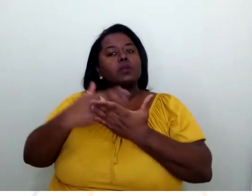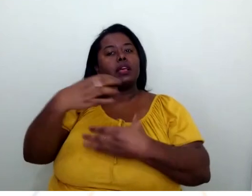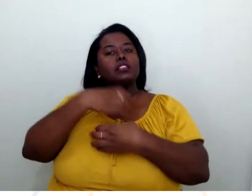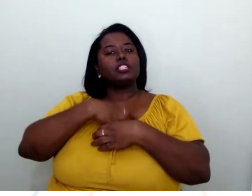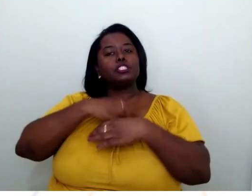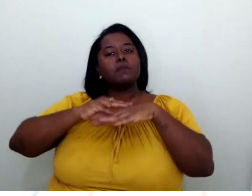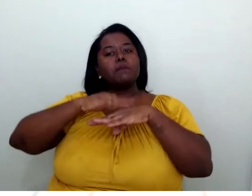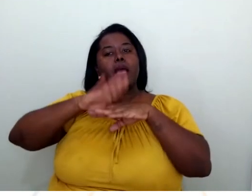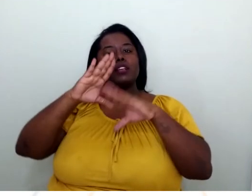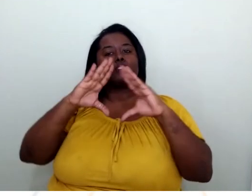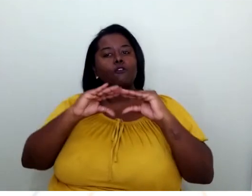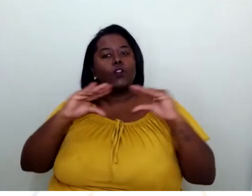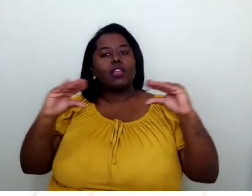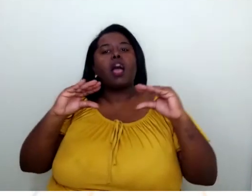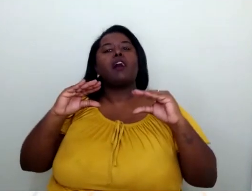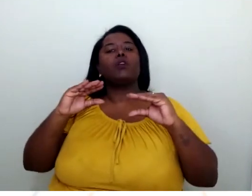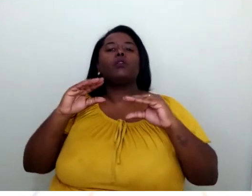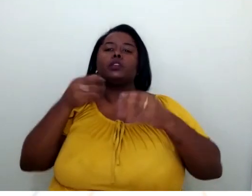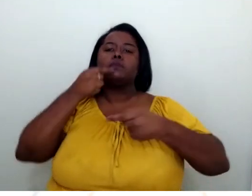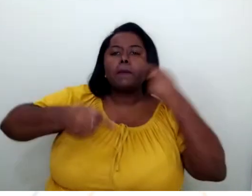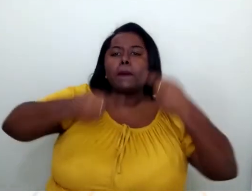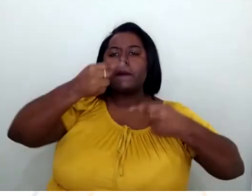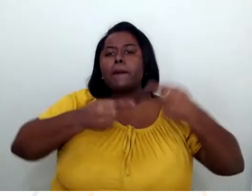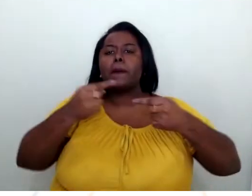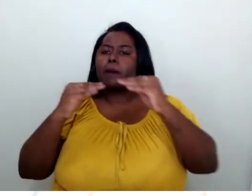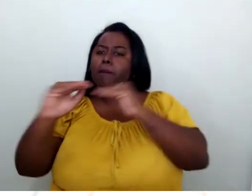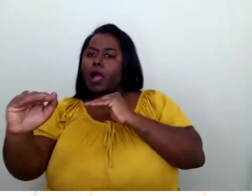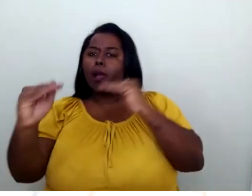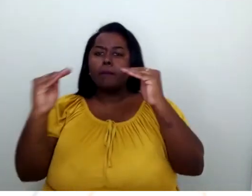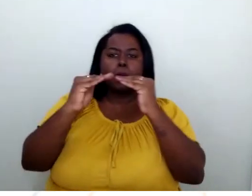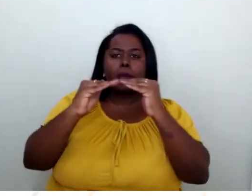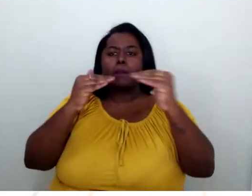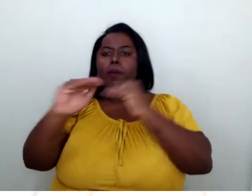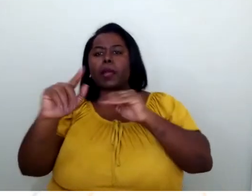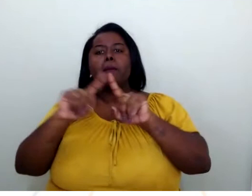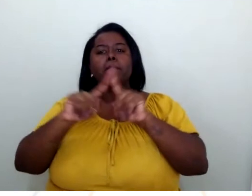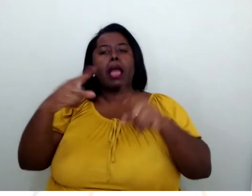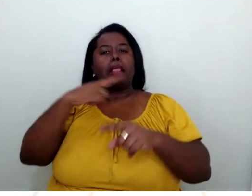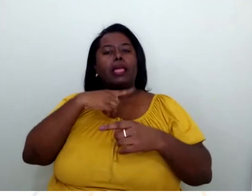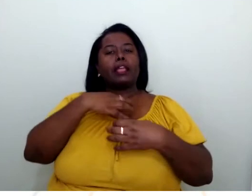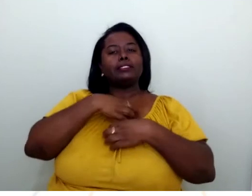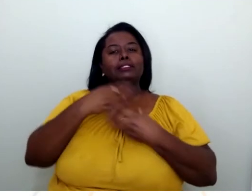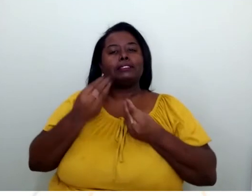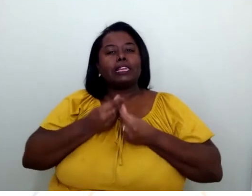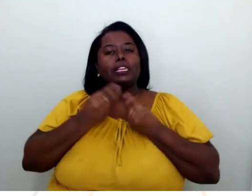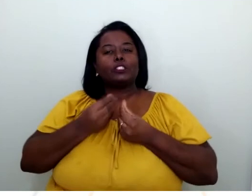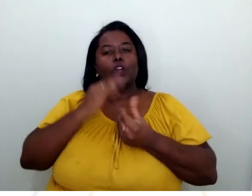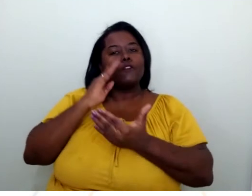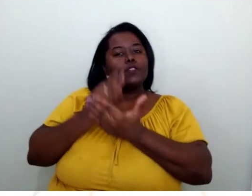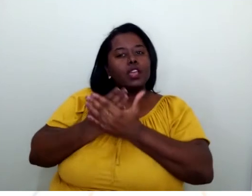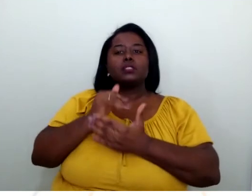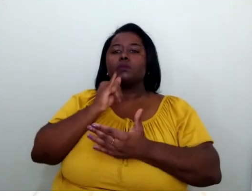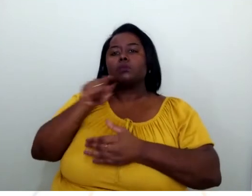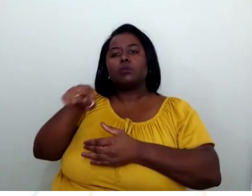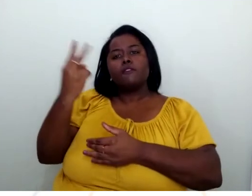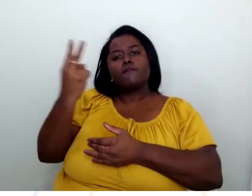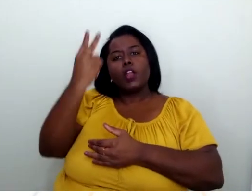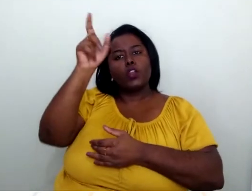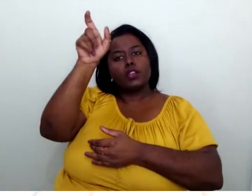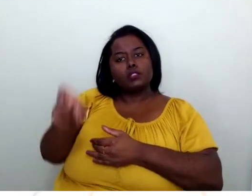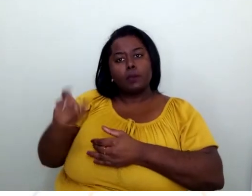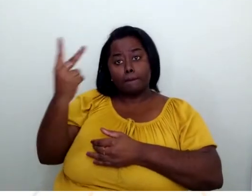have. And I consider the feedback from my peers, what they're suggesting for